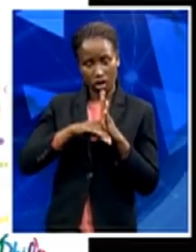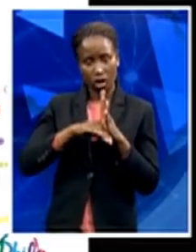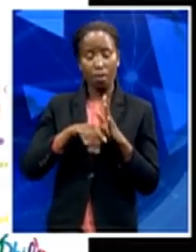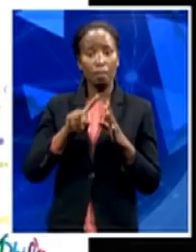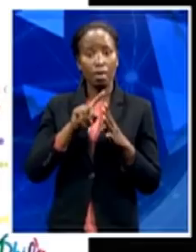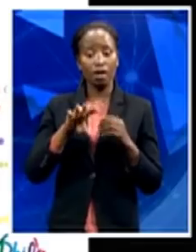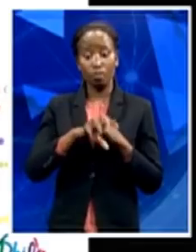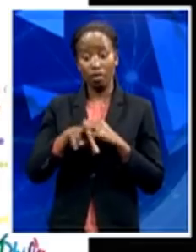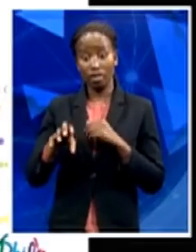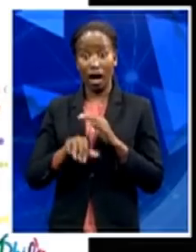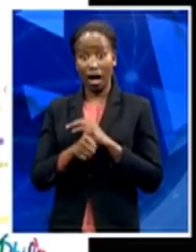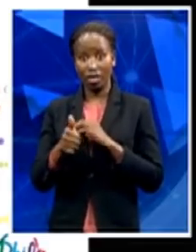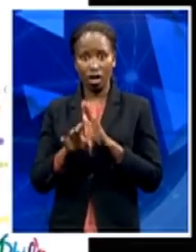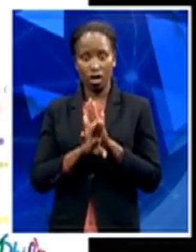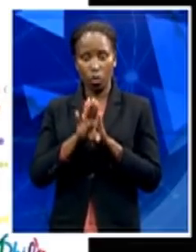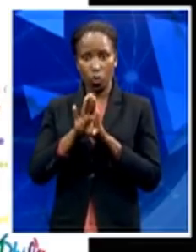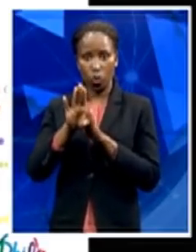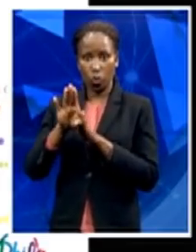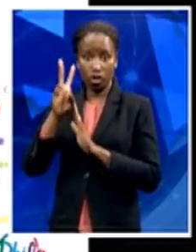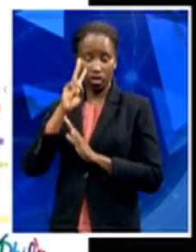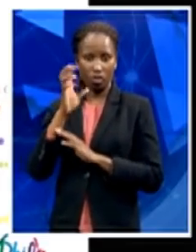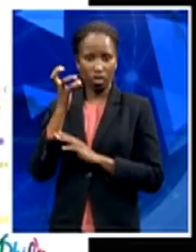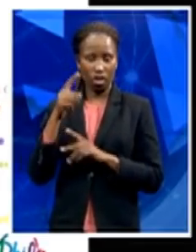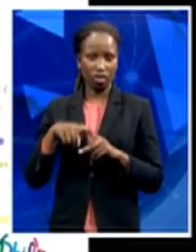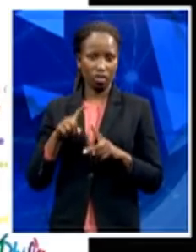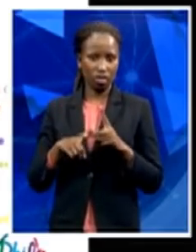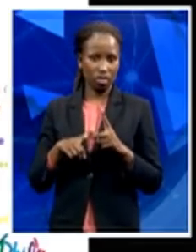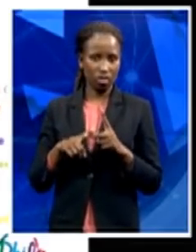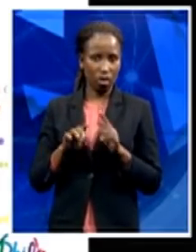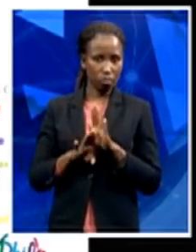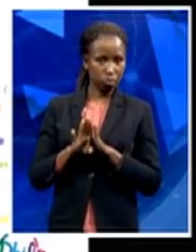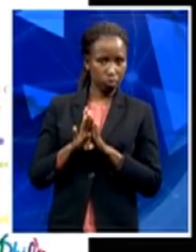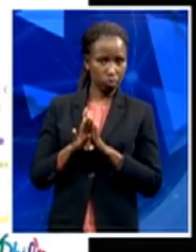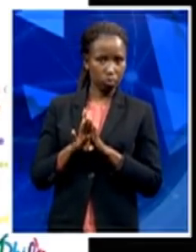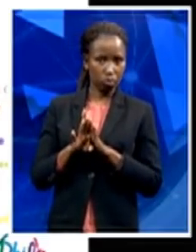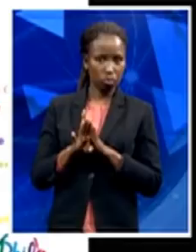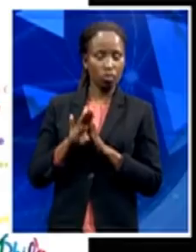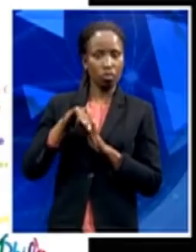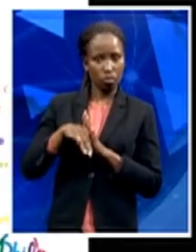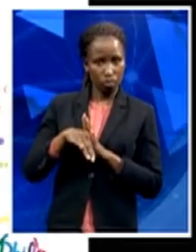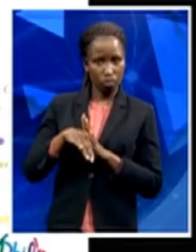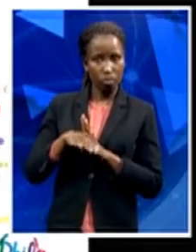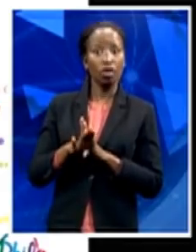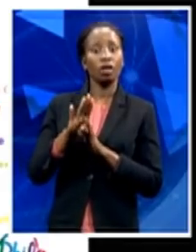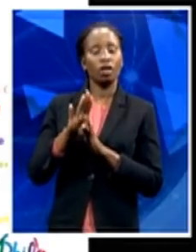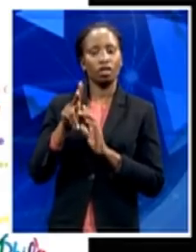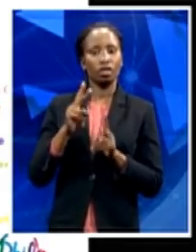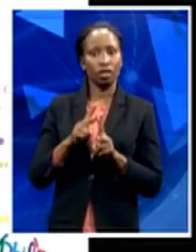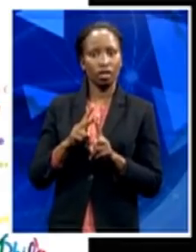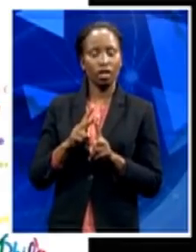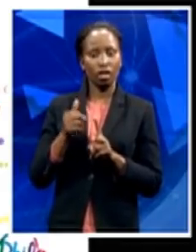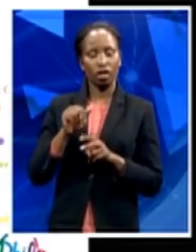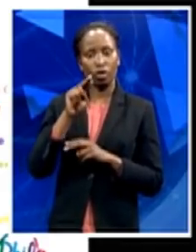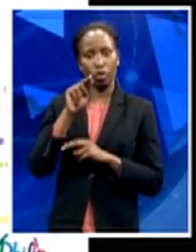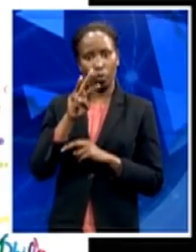Free State went up, then went down, but it's going up again. Northwest is still going up. And then we